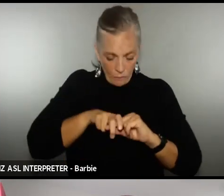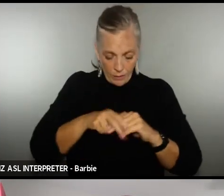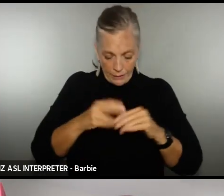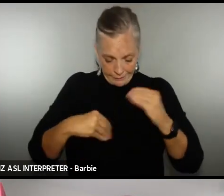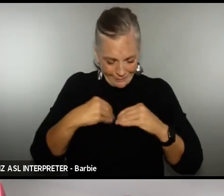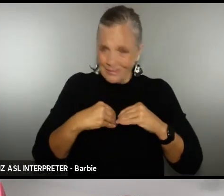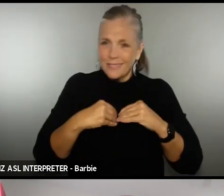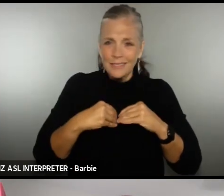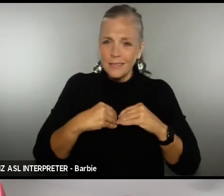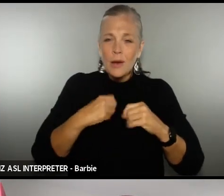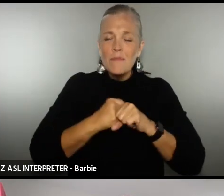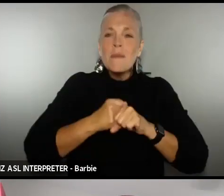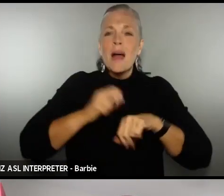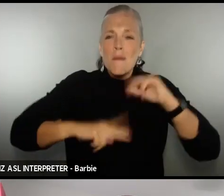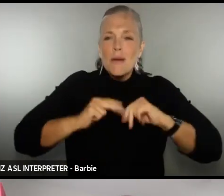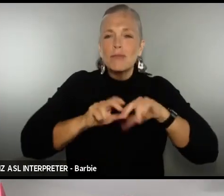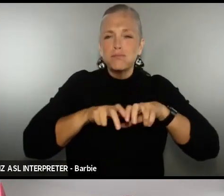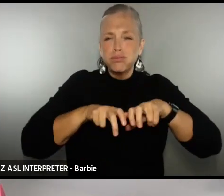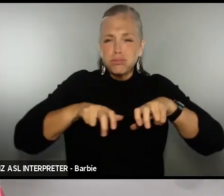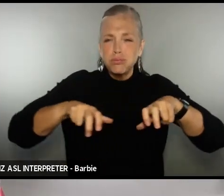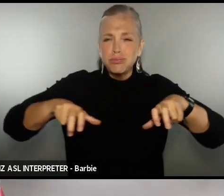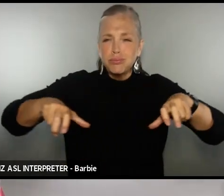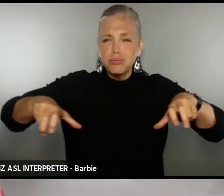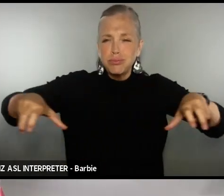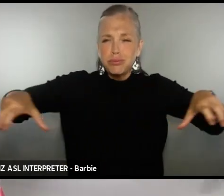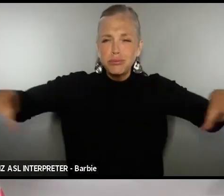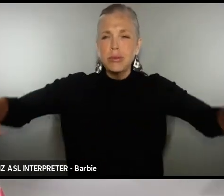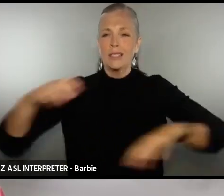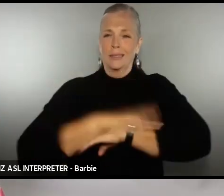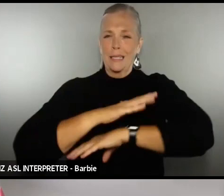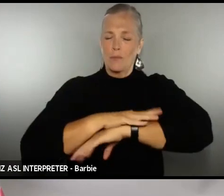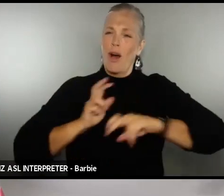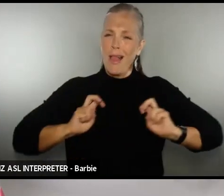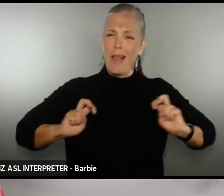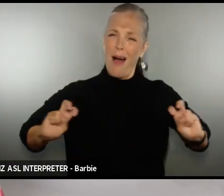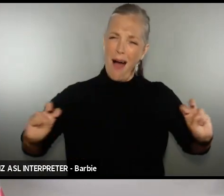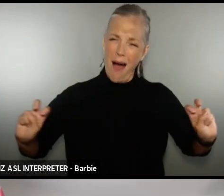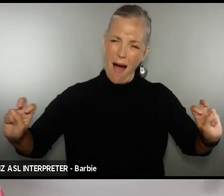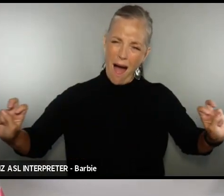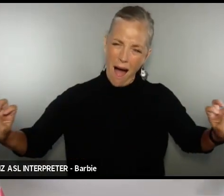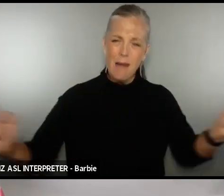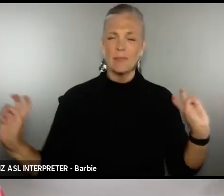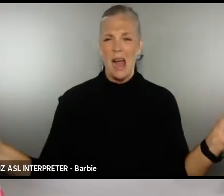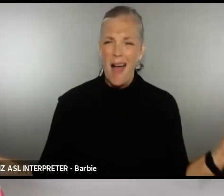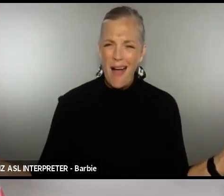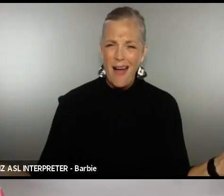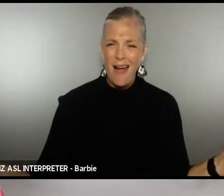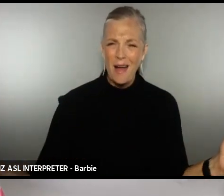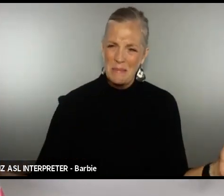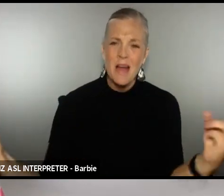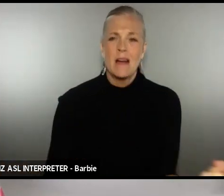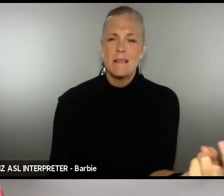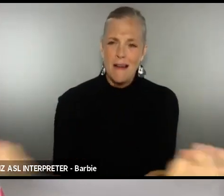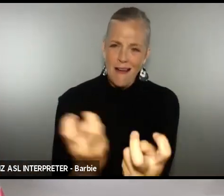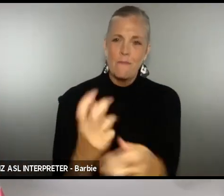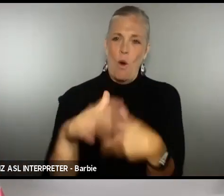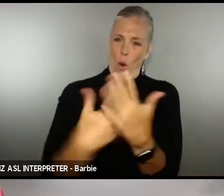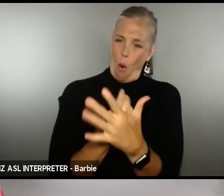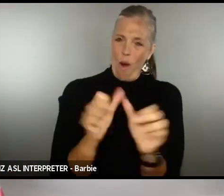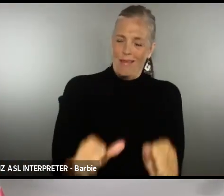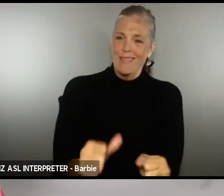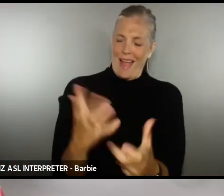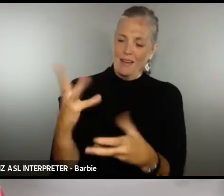reason. Inclusion is inclusion is inclusion. If you're working through inclusion, there's no exclusion. That's